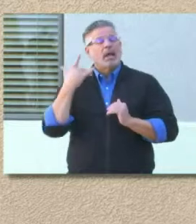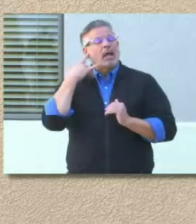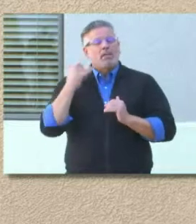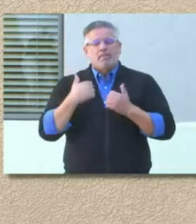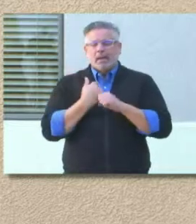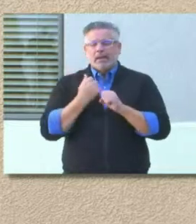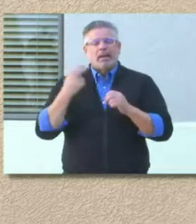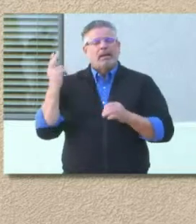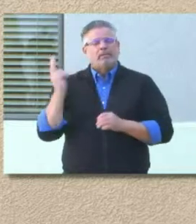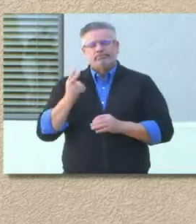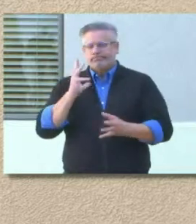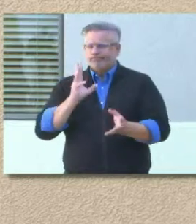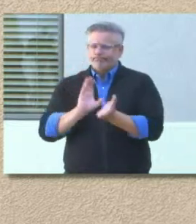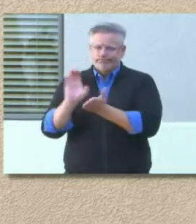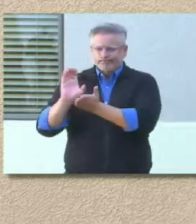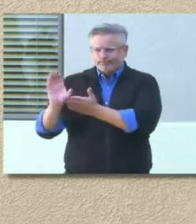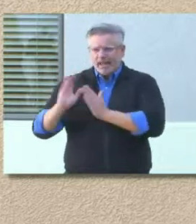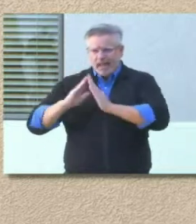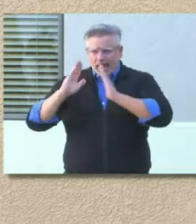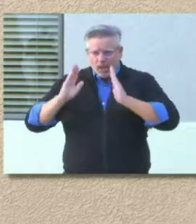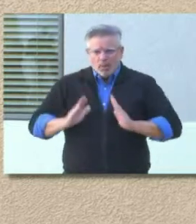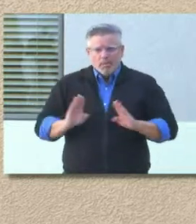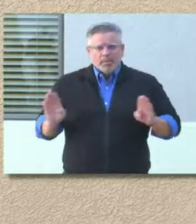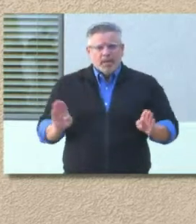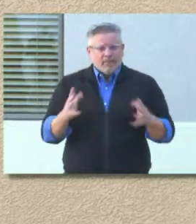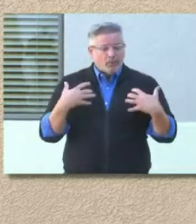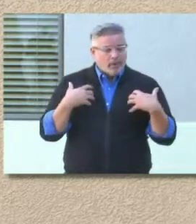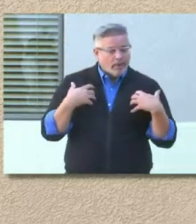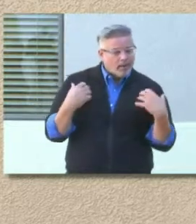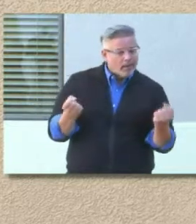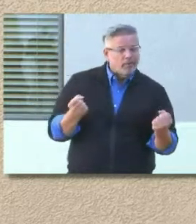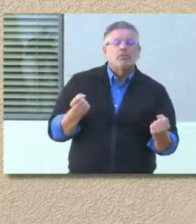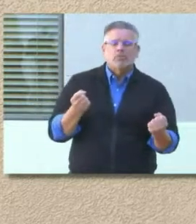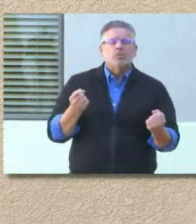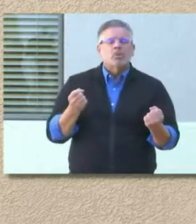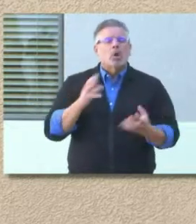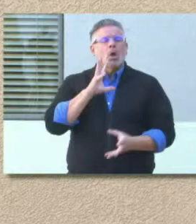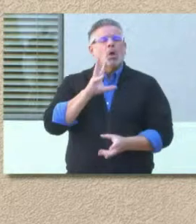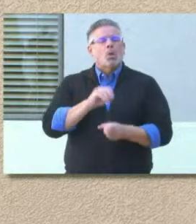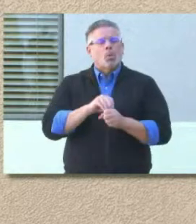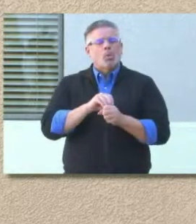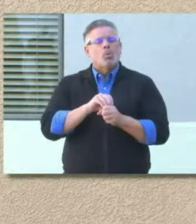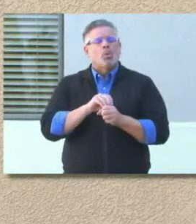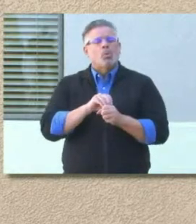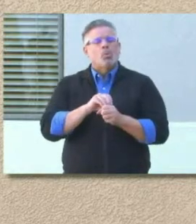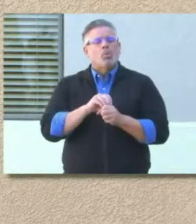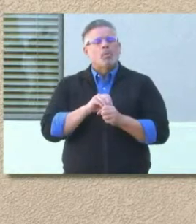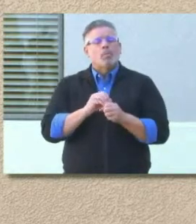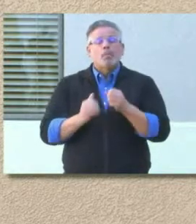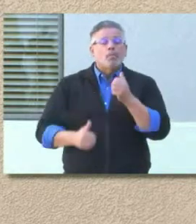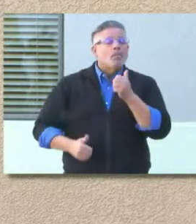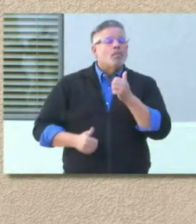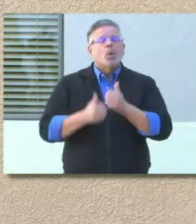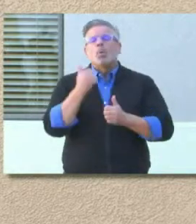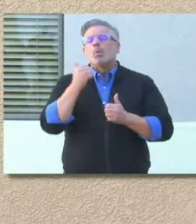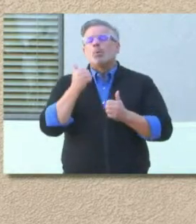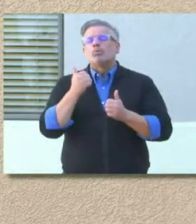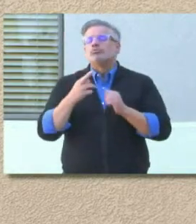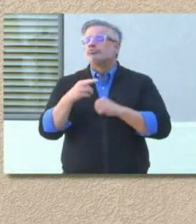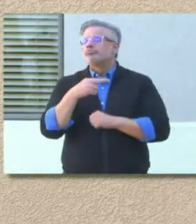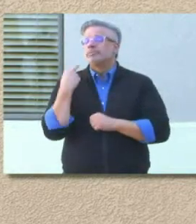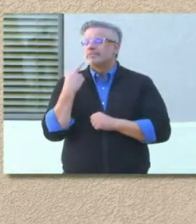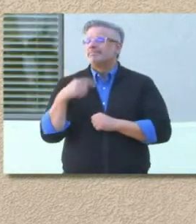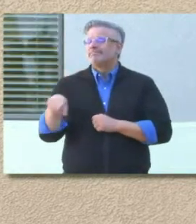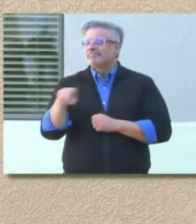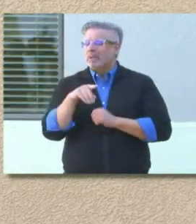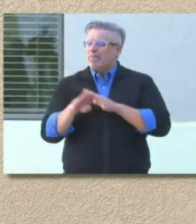making historic investments in housing and behavioral health, which helps ensure that our most vulnerable veterans are